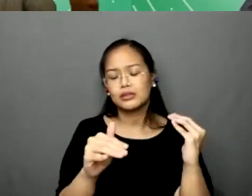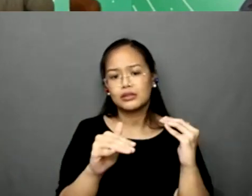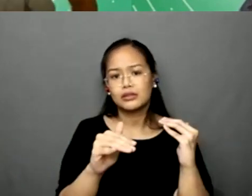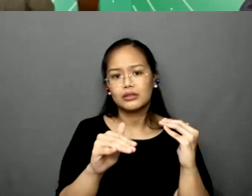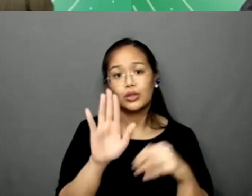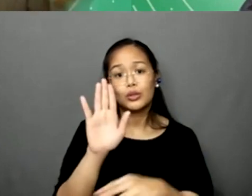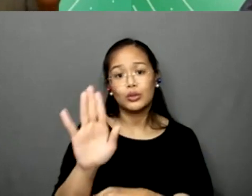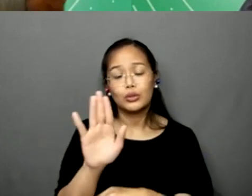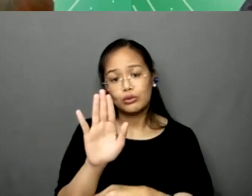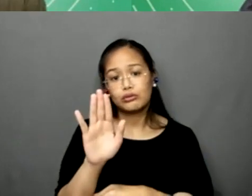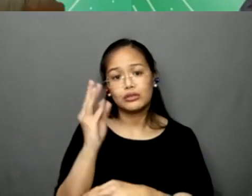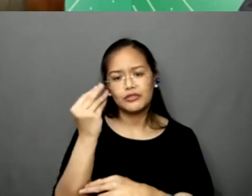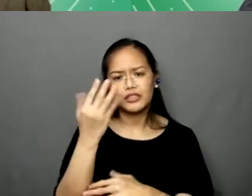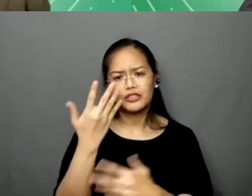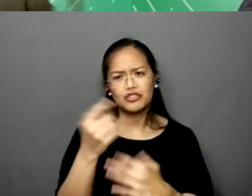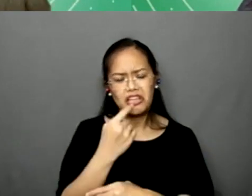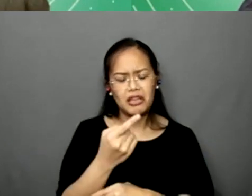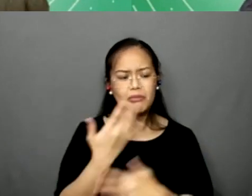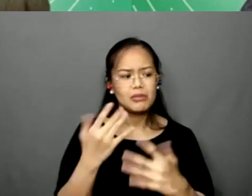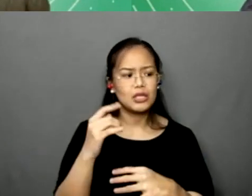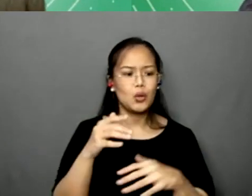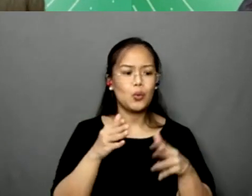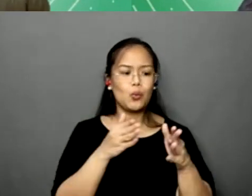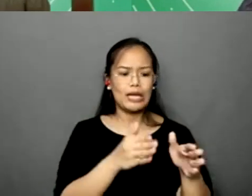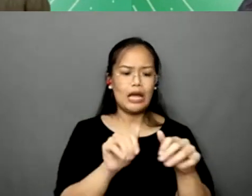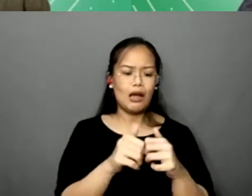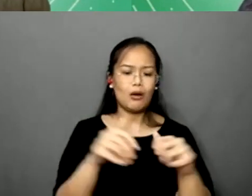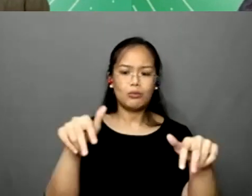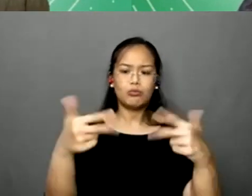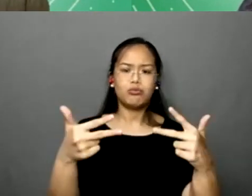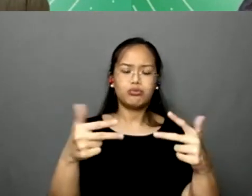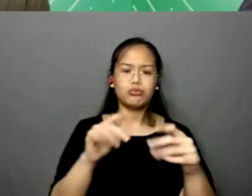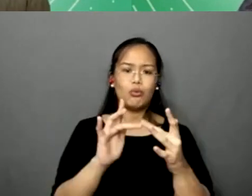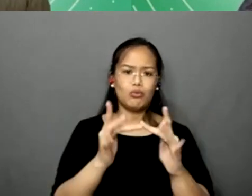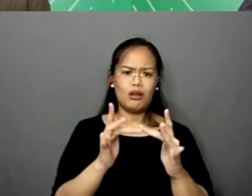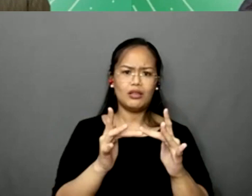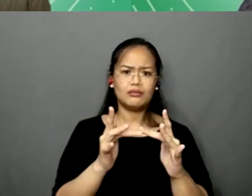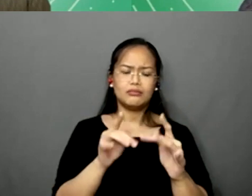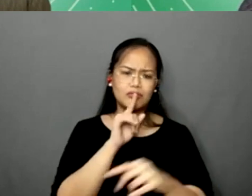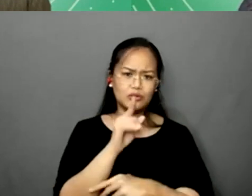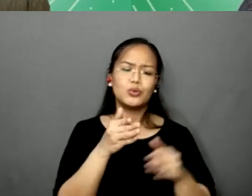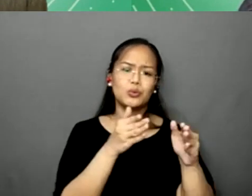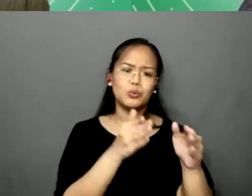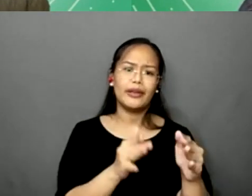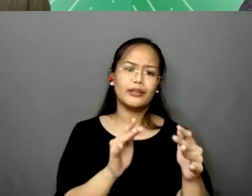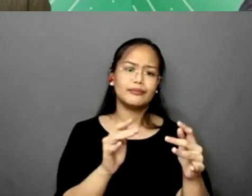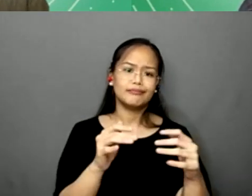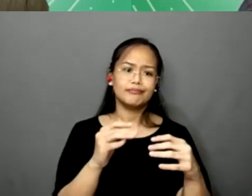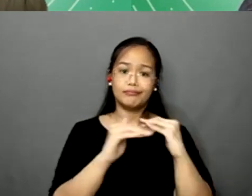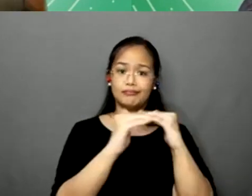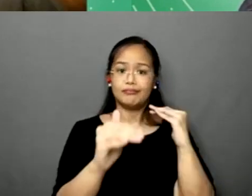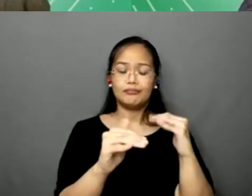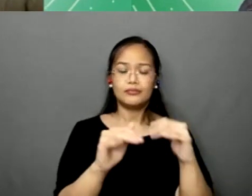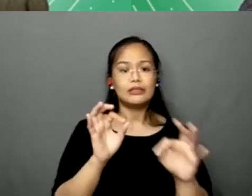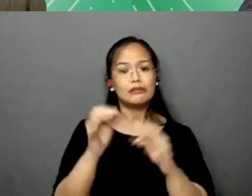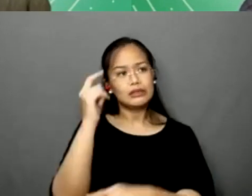of what you said would be, in a way, interactions done online is a form of sustainability. I mean, if you think about